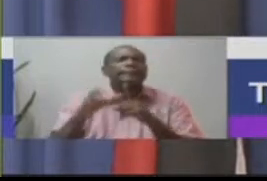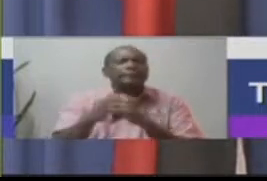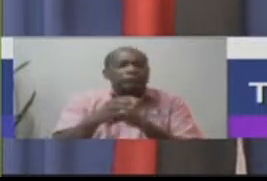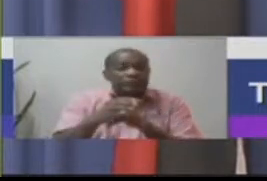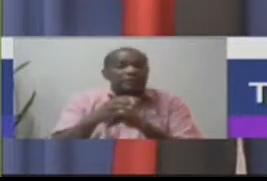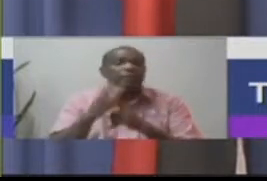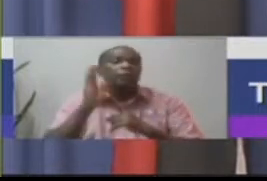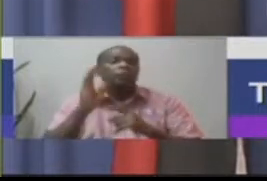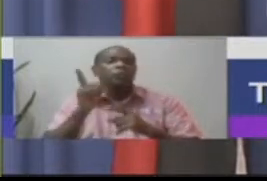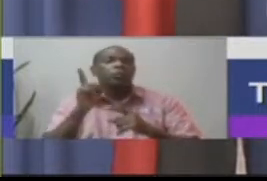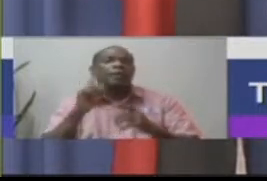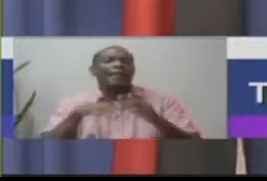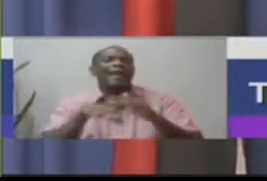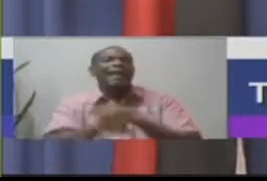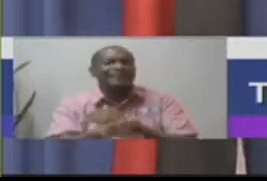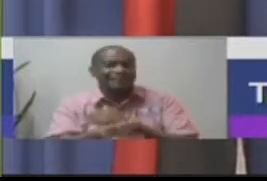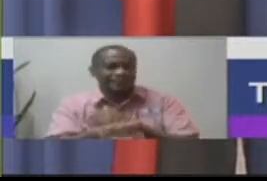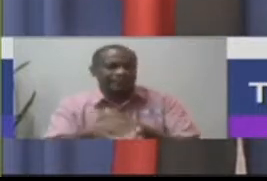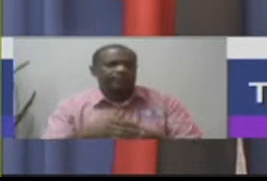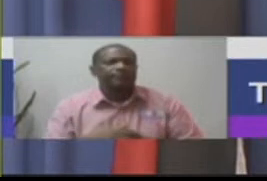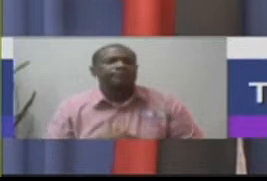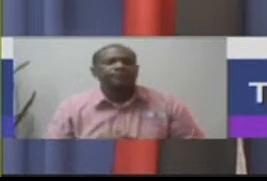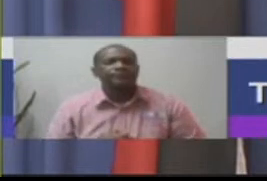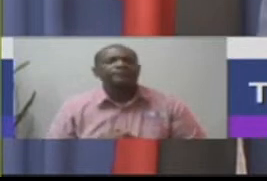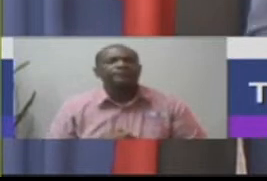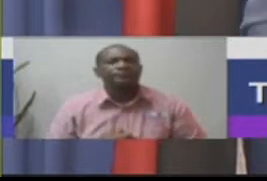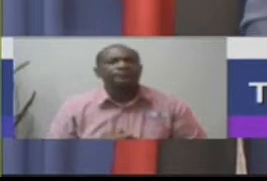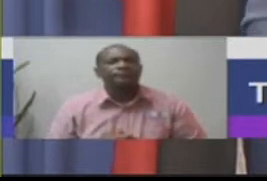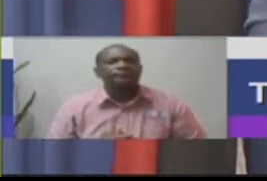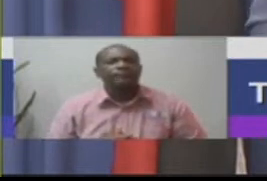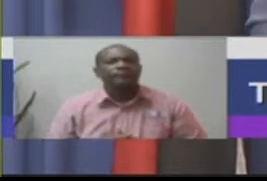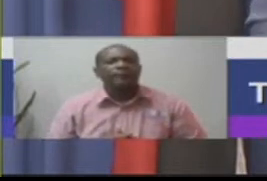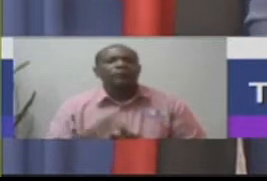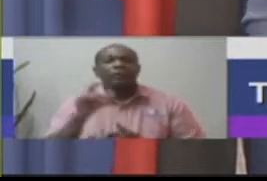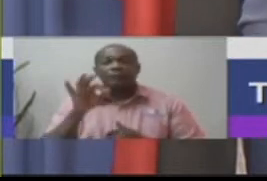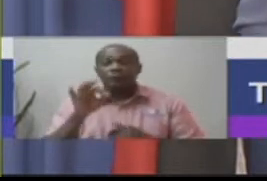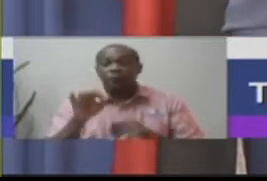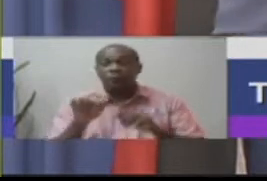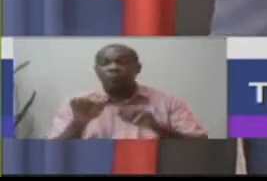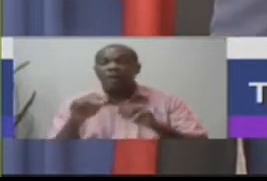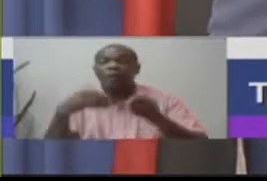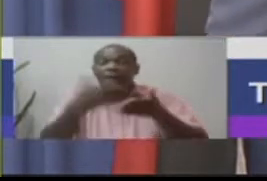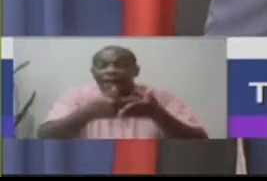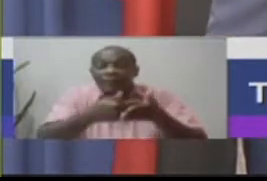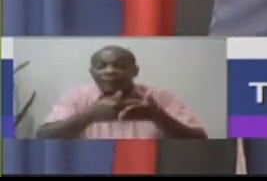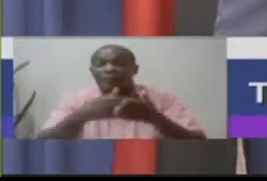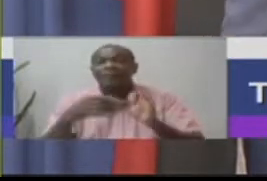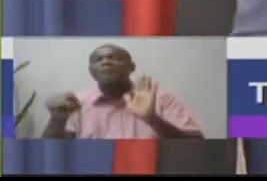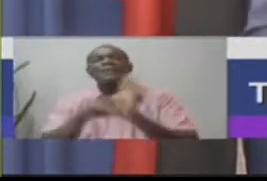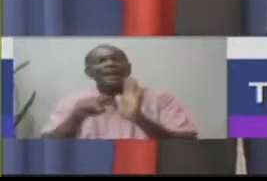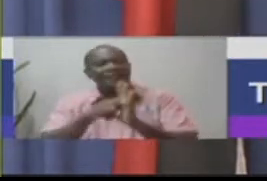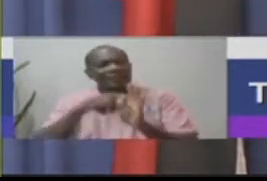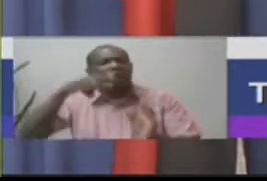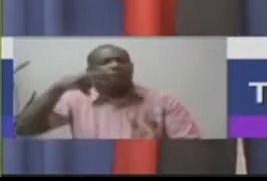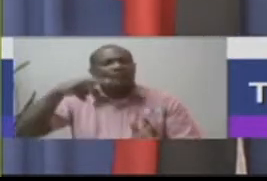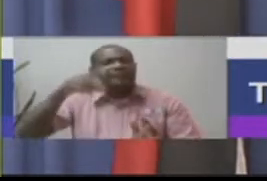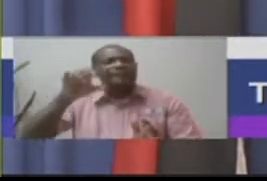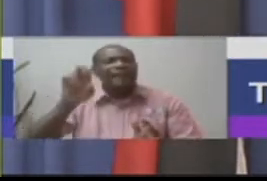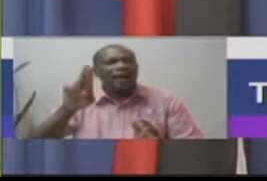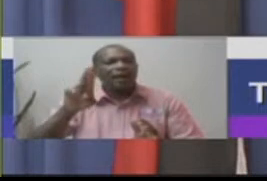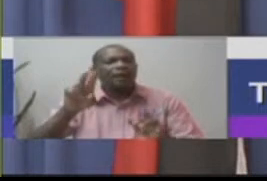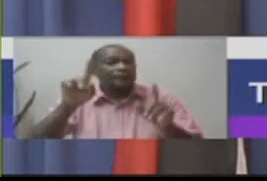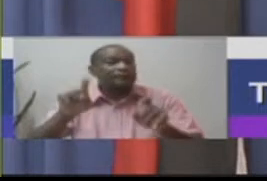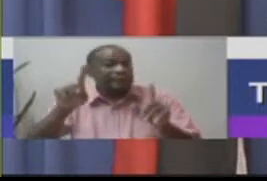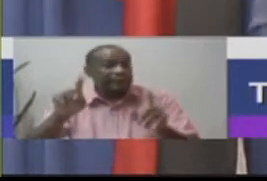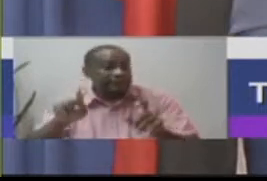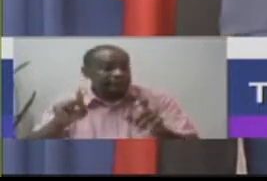unvaccinated with your negative PCR test and you are allowed to come past the immigration officer as you should